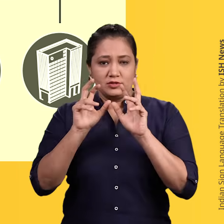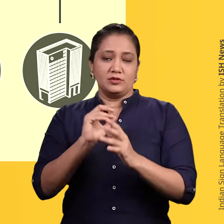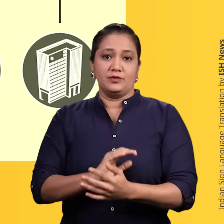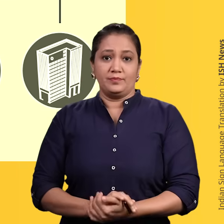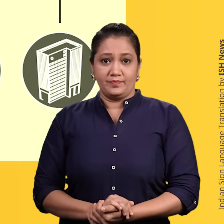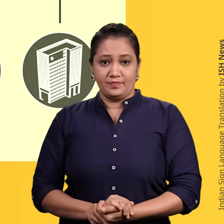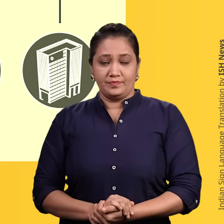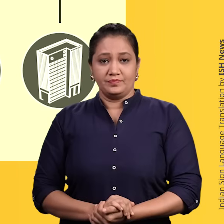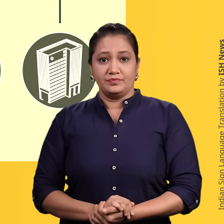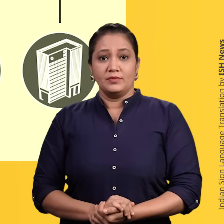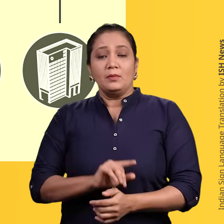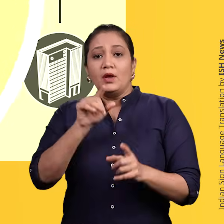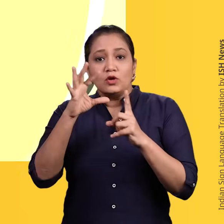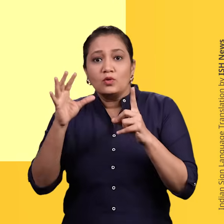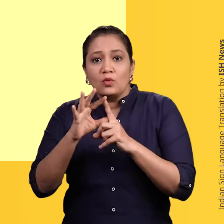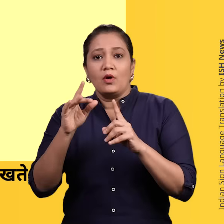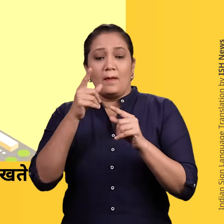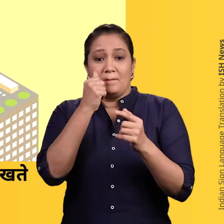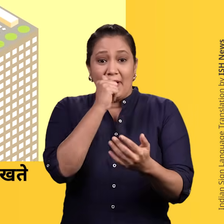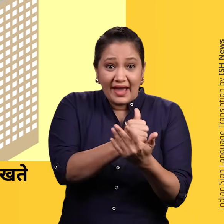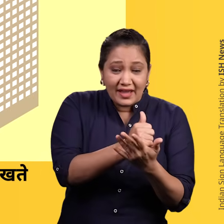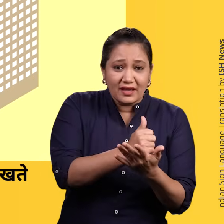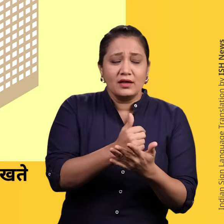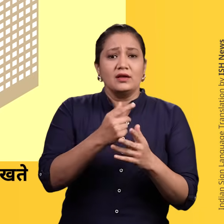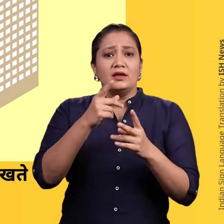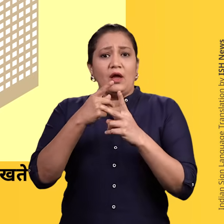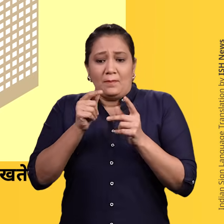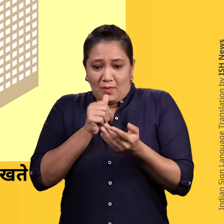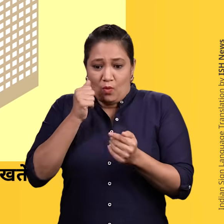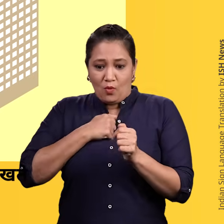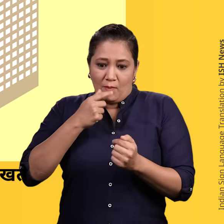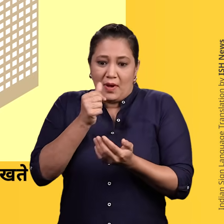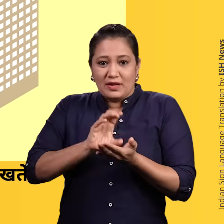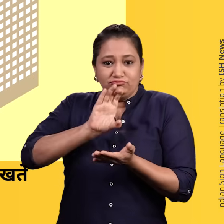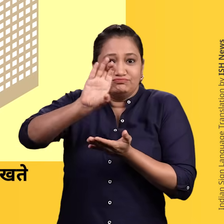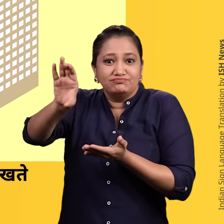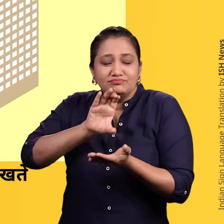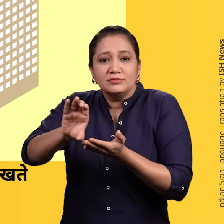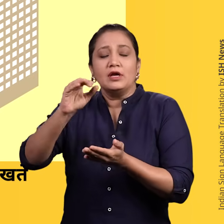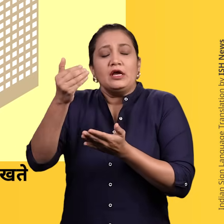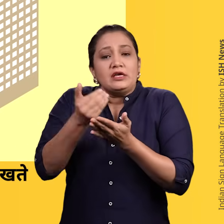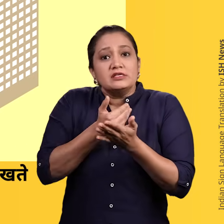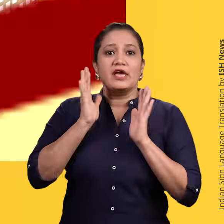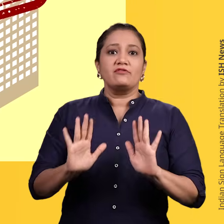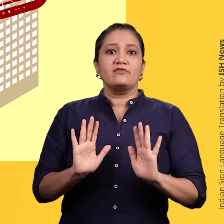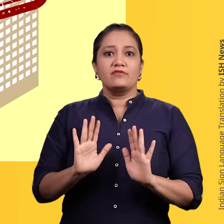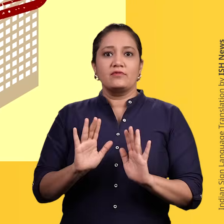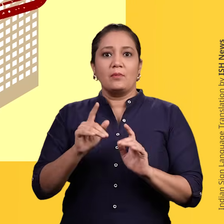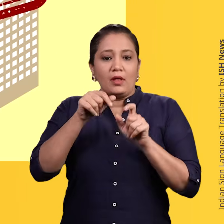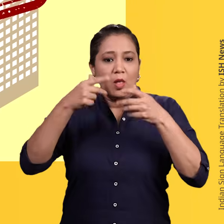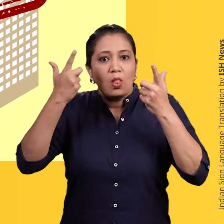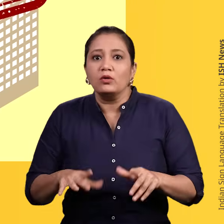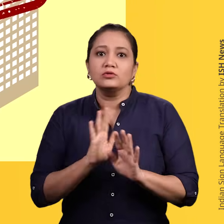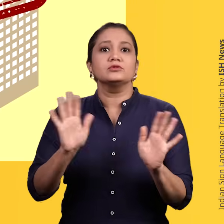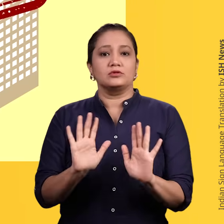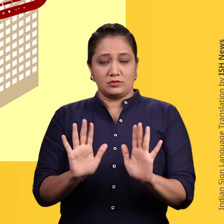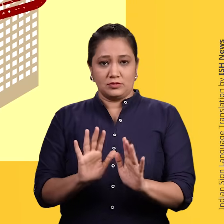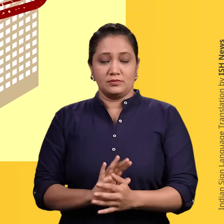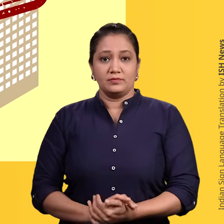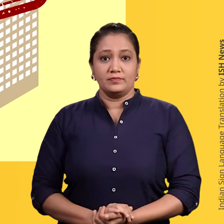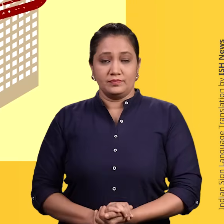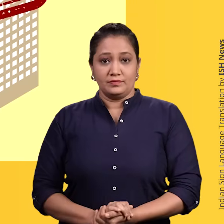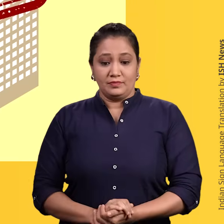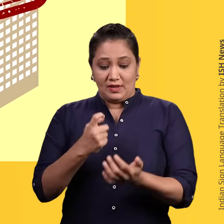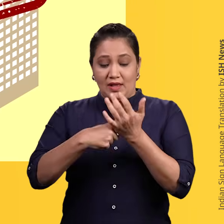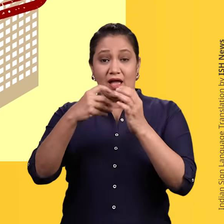country. By doing this, it makes sure that the banks in which you keep your money are safe for people to keep